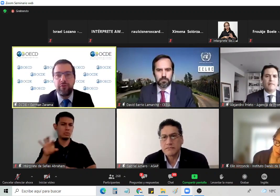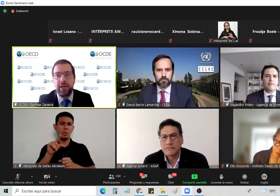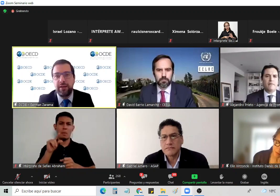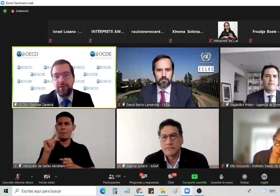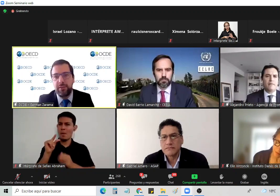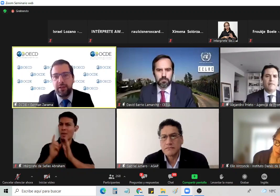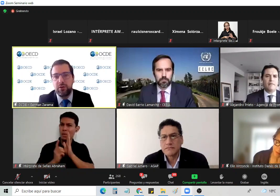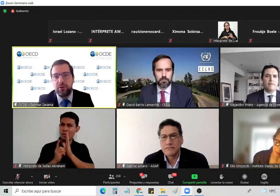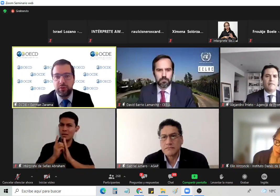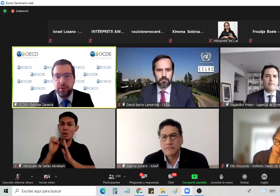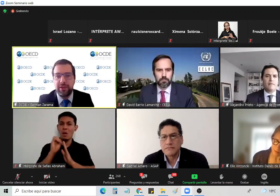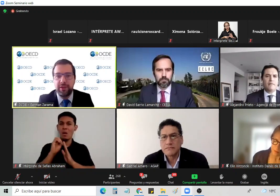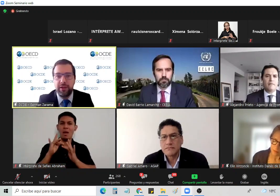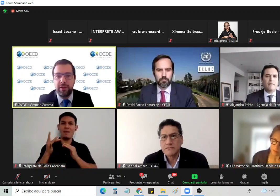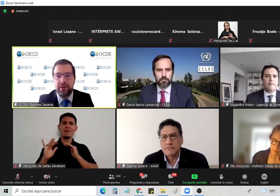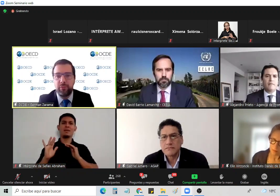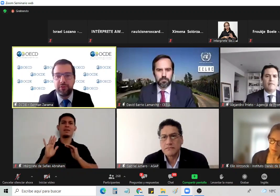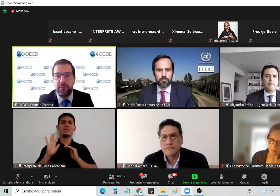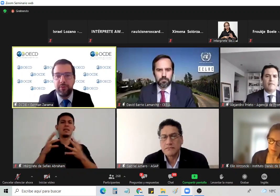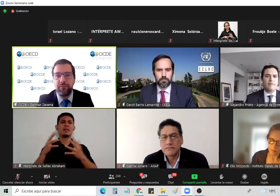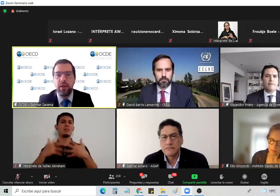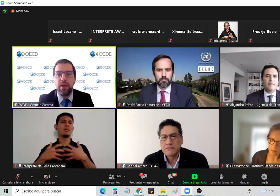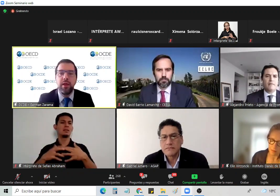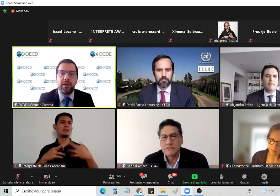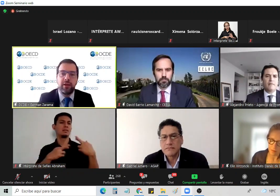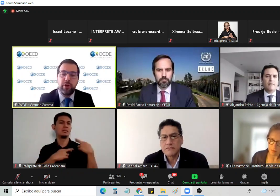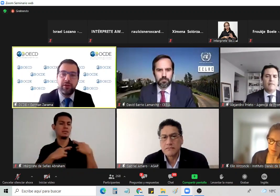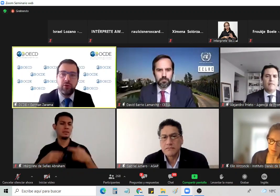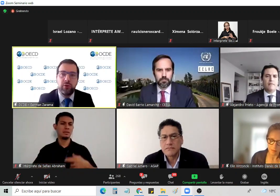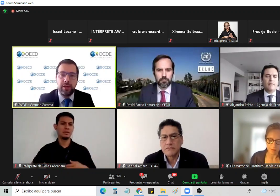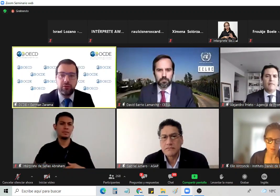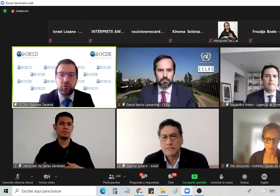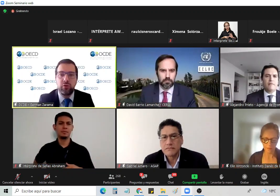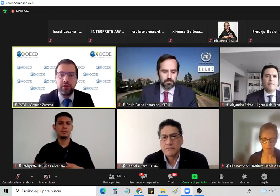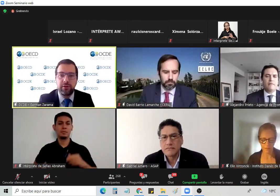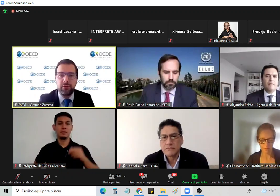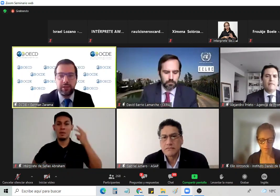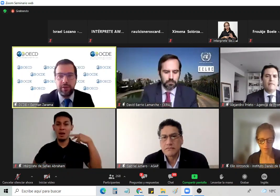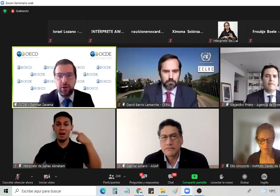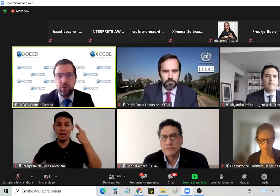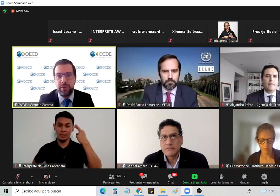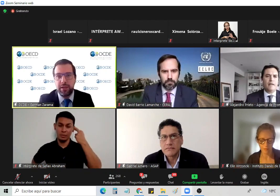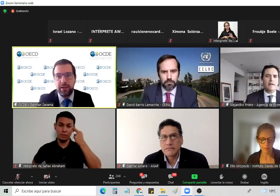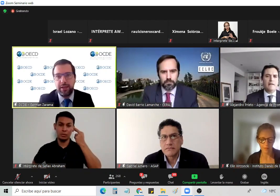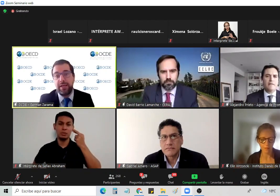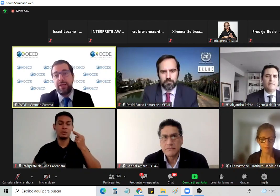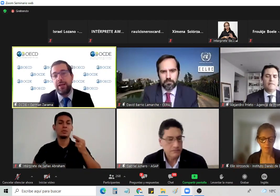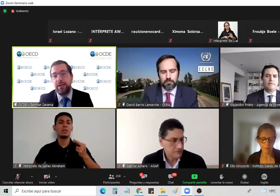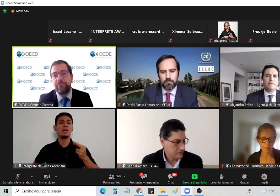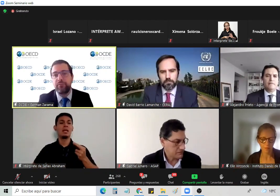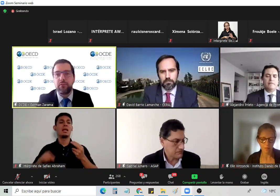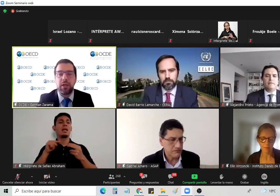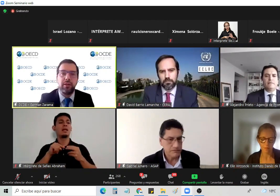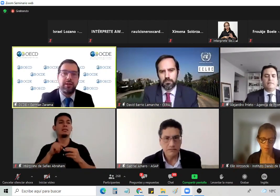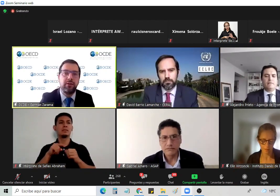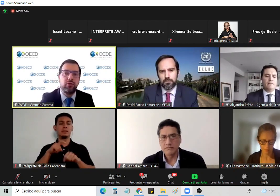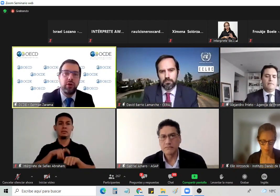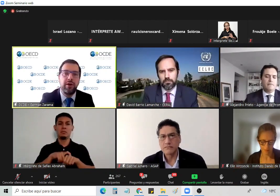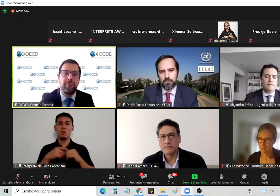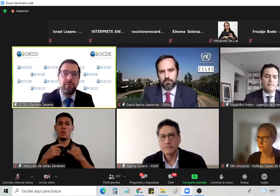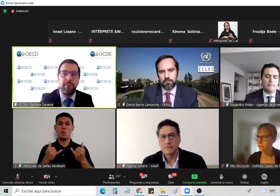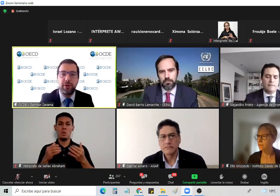and institutional frameworks are not very much instituted or very fragile when it comes to responsible company business